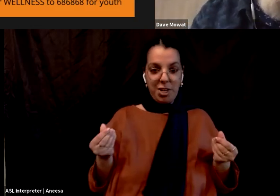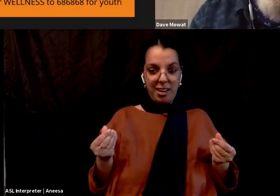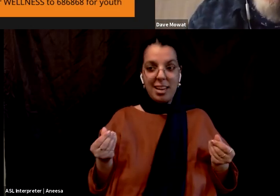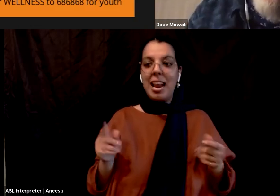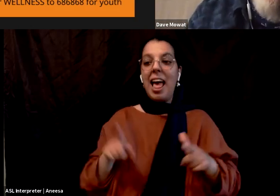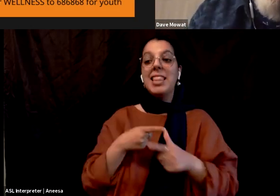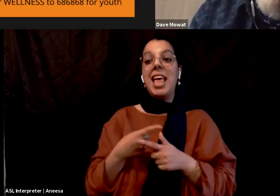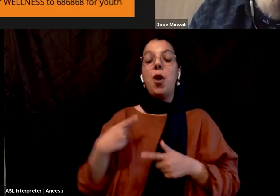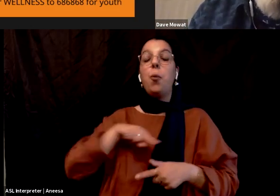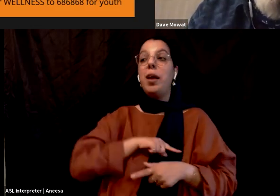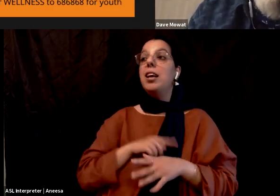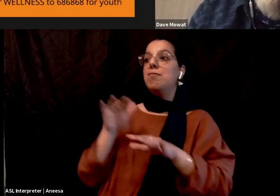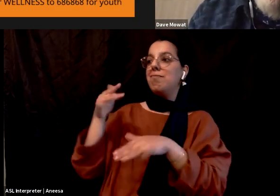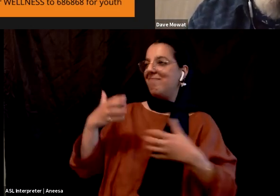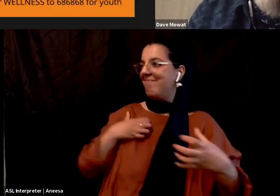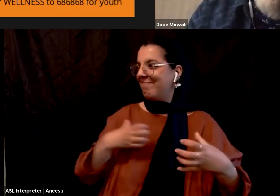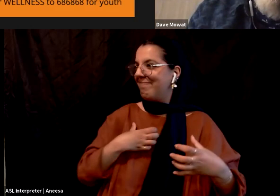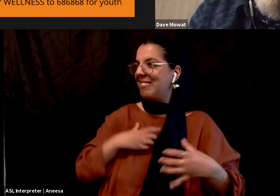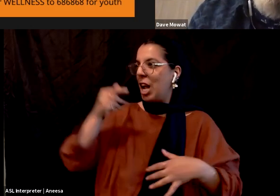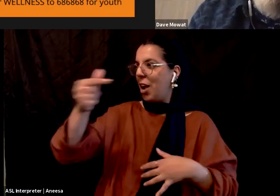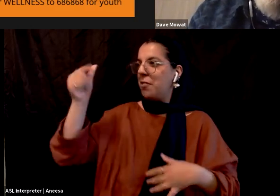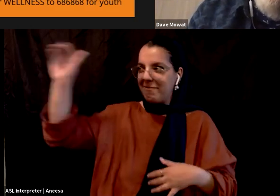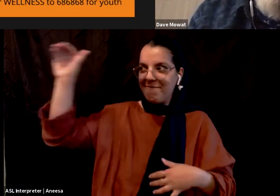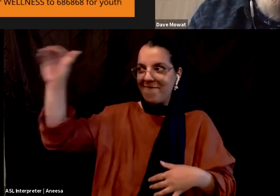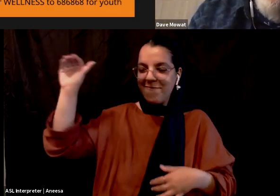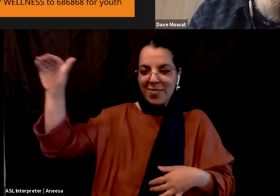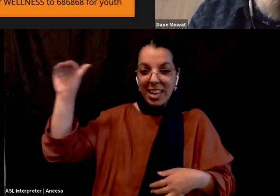the surveyor, Dalton, in